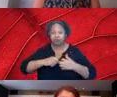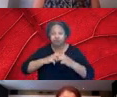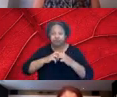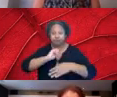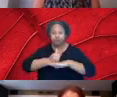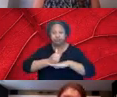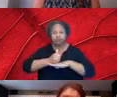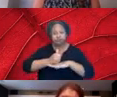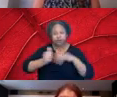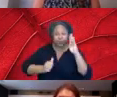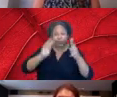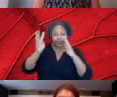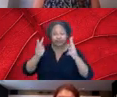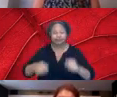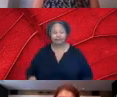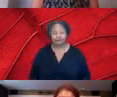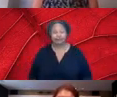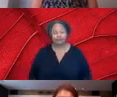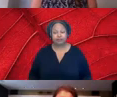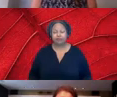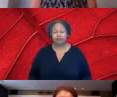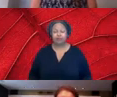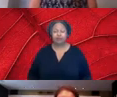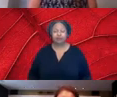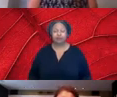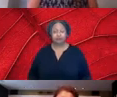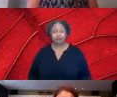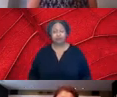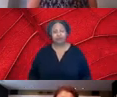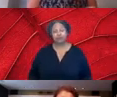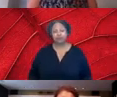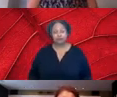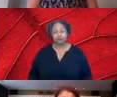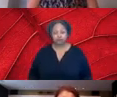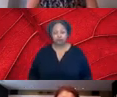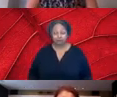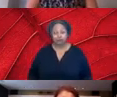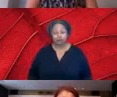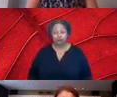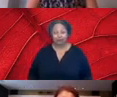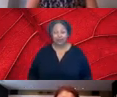create. It's just sharing the importance